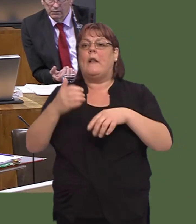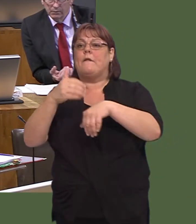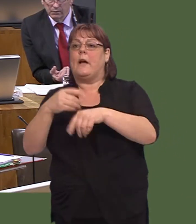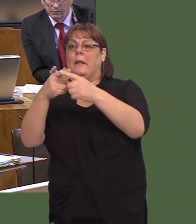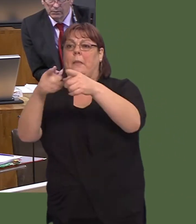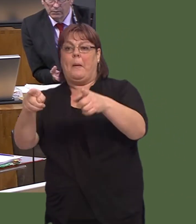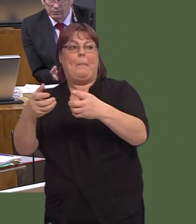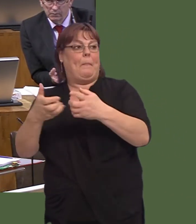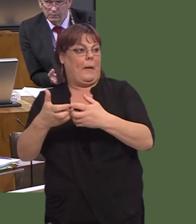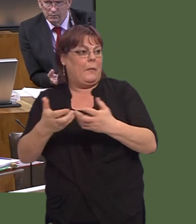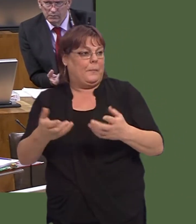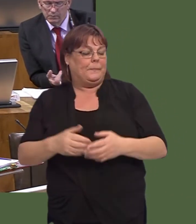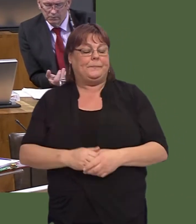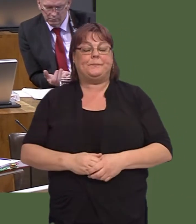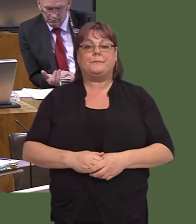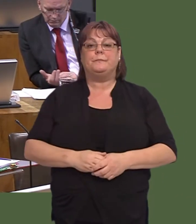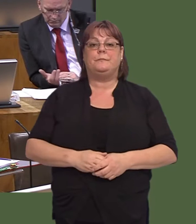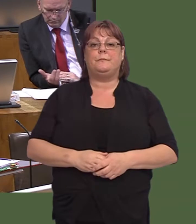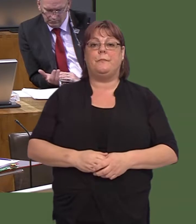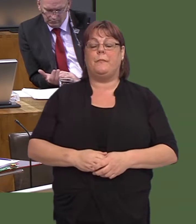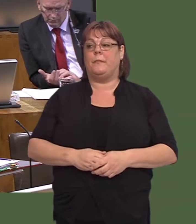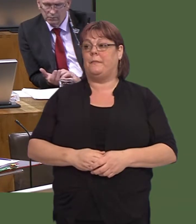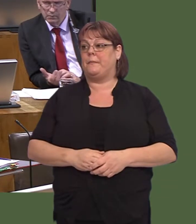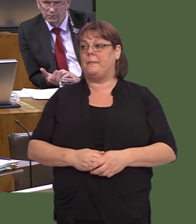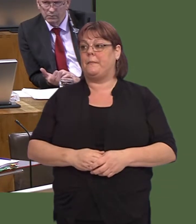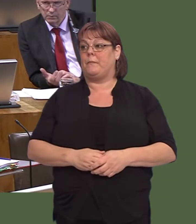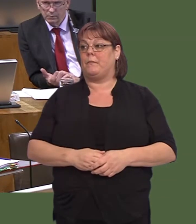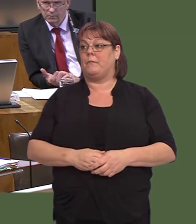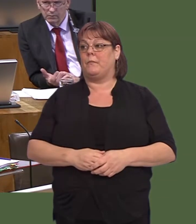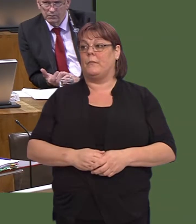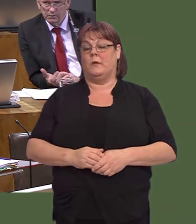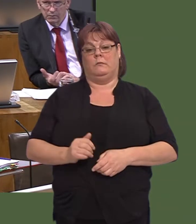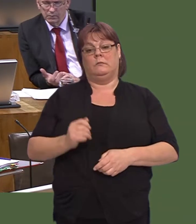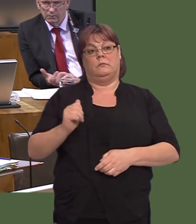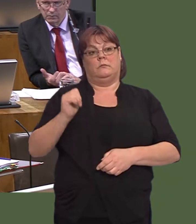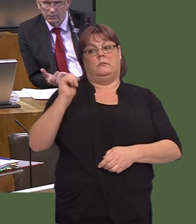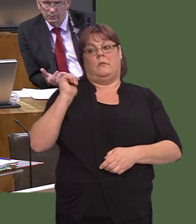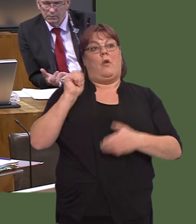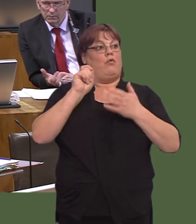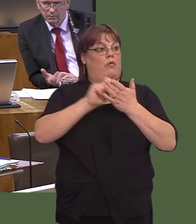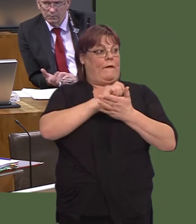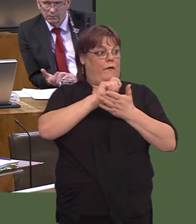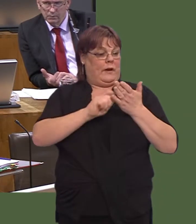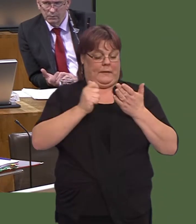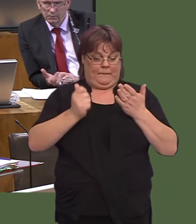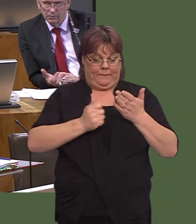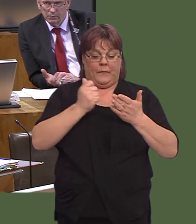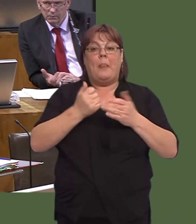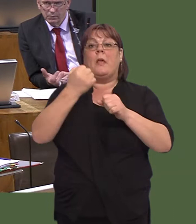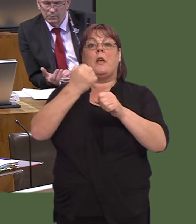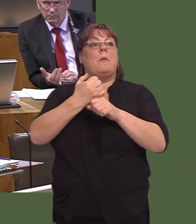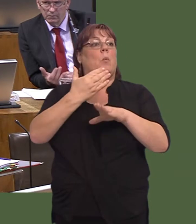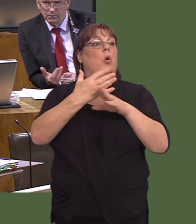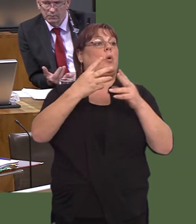can discuss that. Since the referendum itself, the government has been working with health